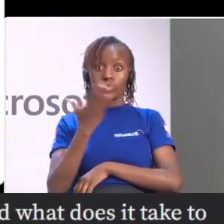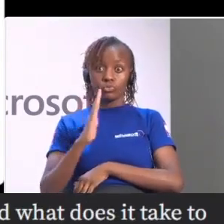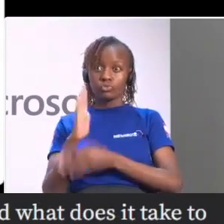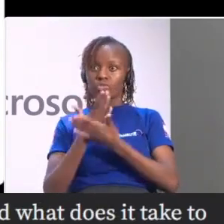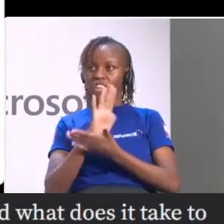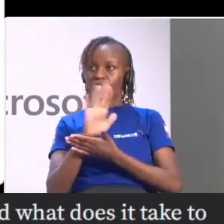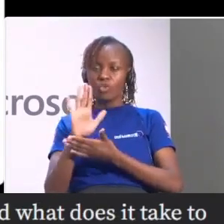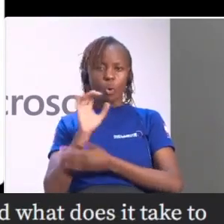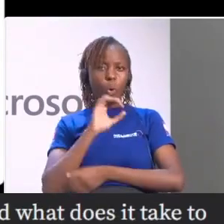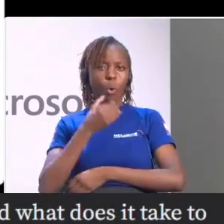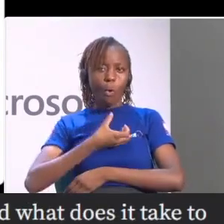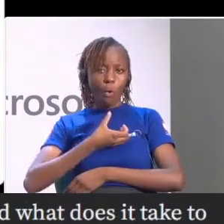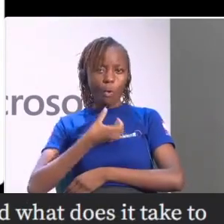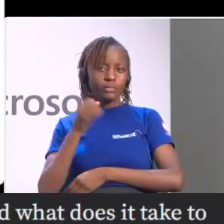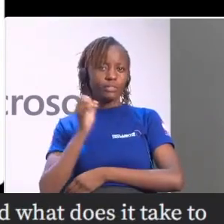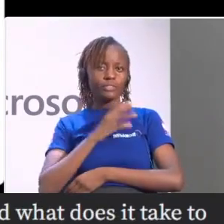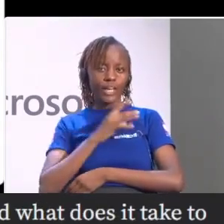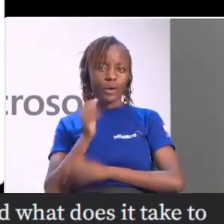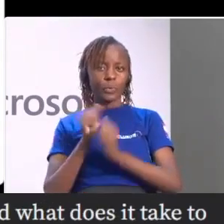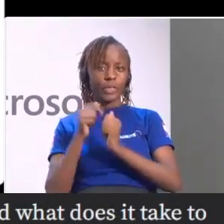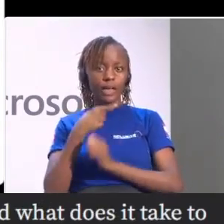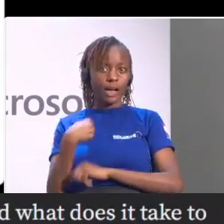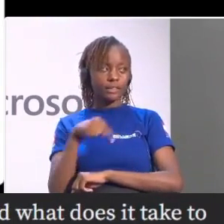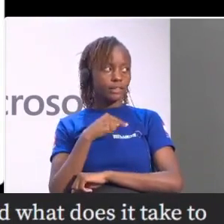fear with us,